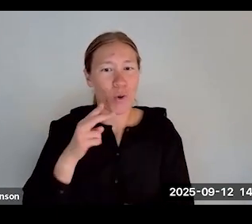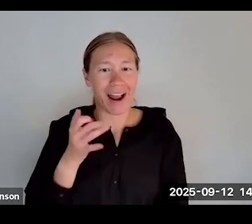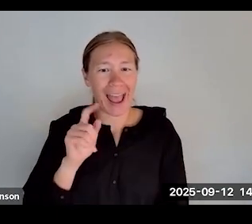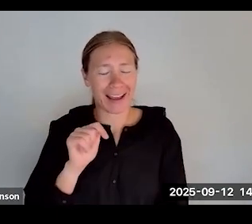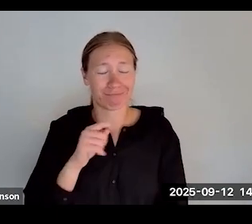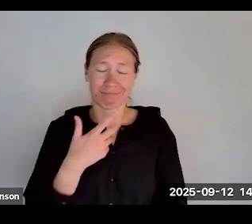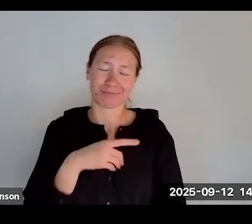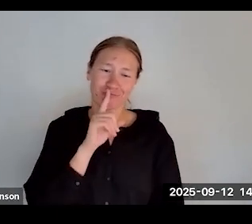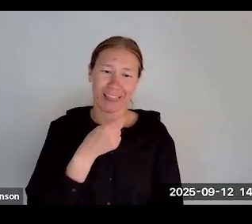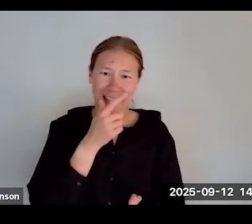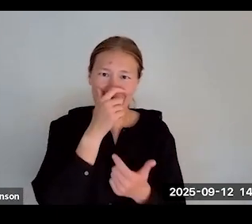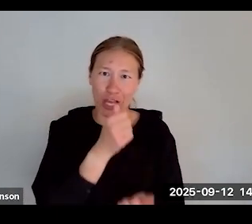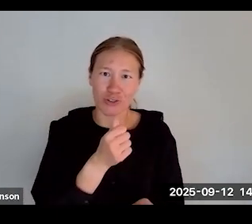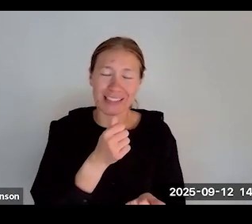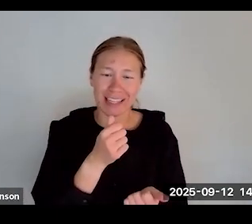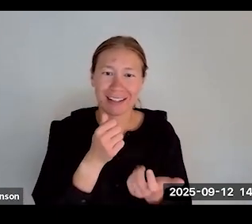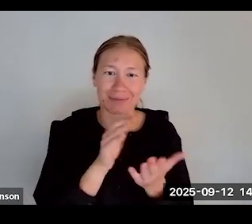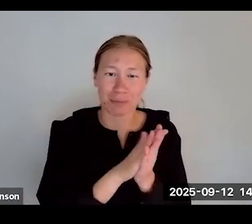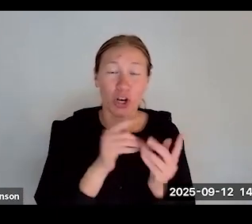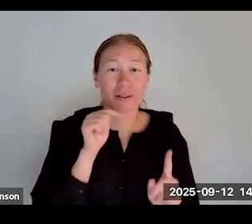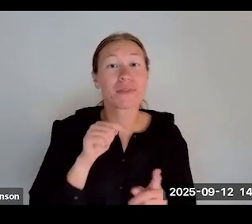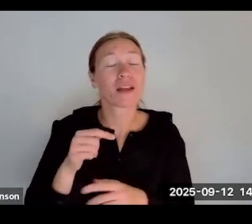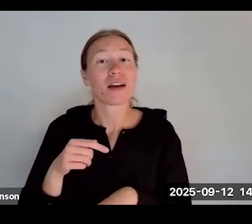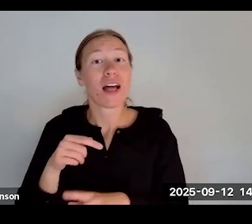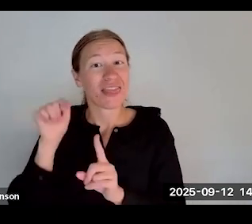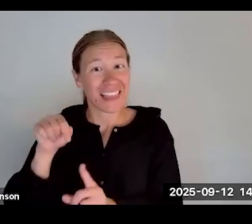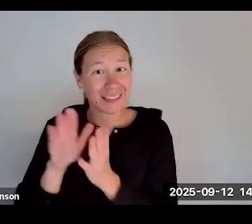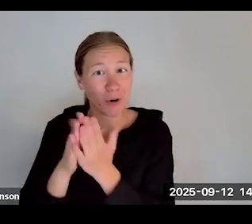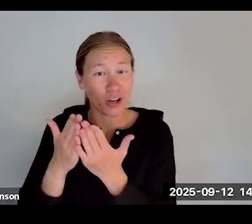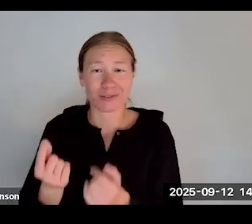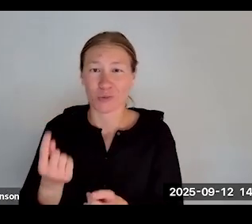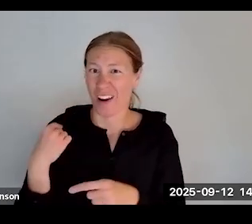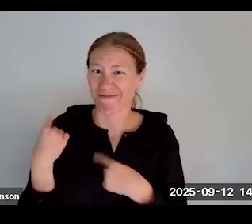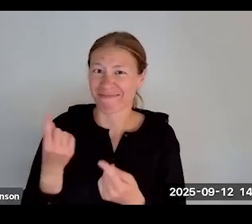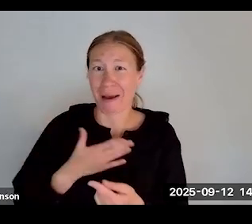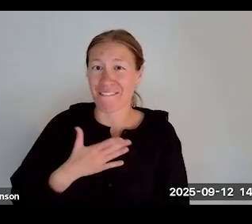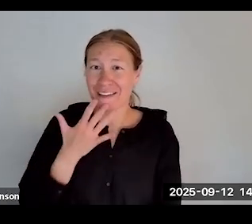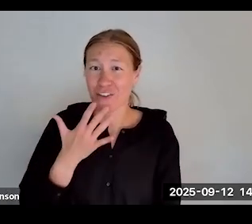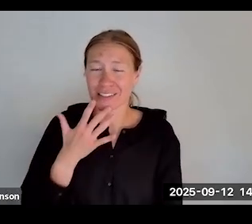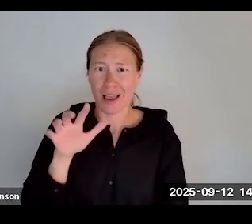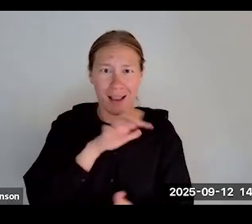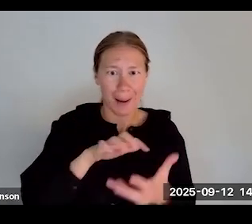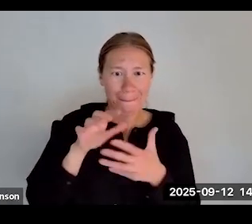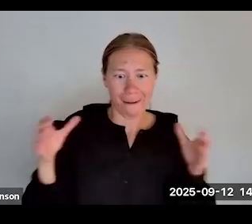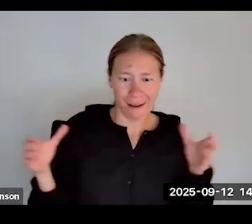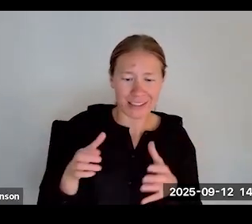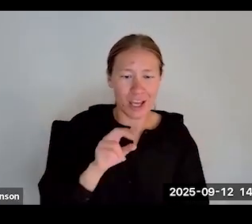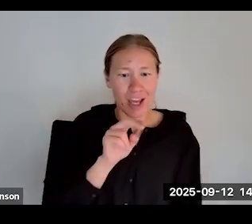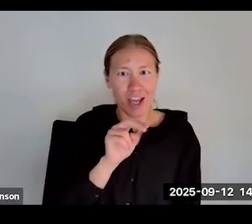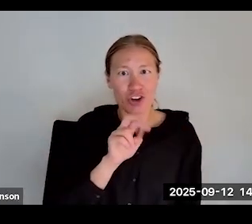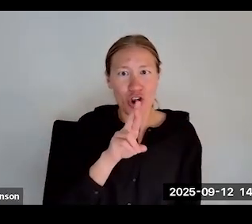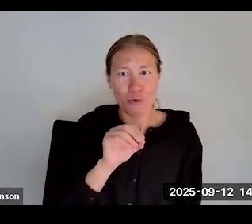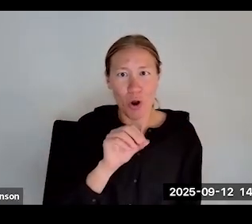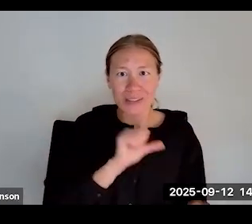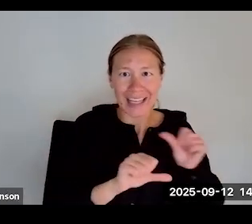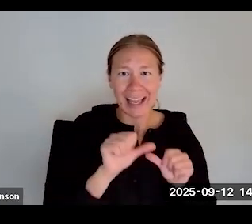book. However, Seeing Voices, this book, is one of my favorites. It combines neuroscience and linguistics with